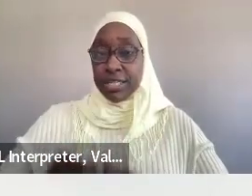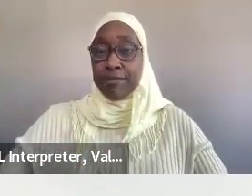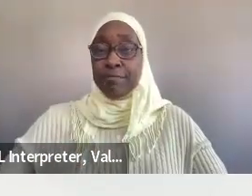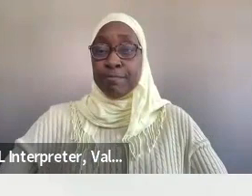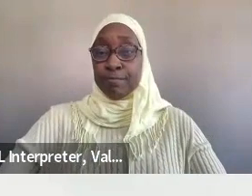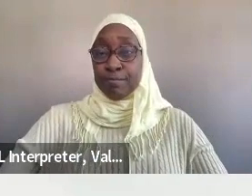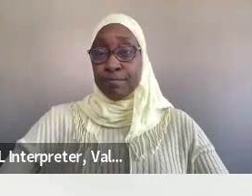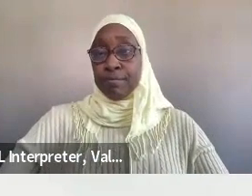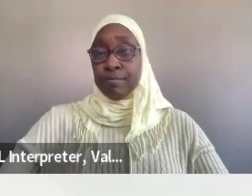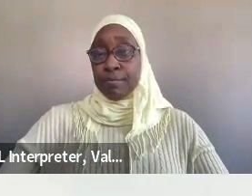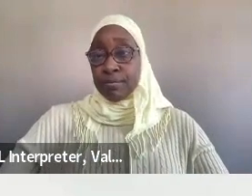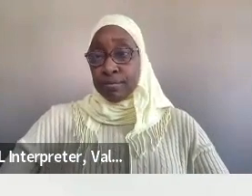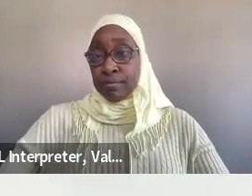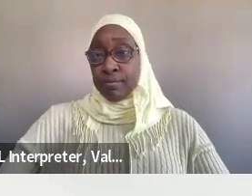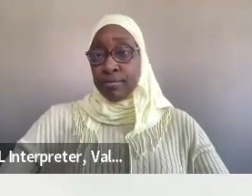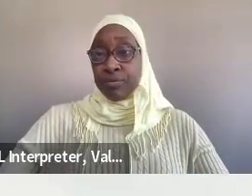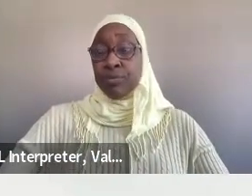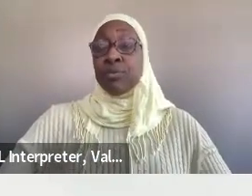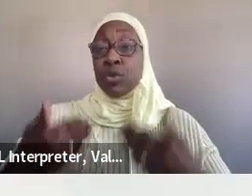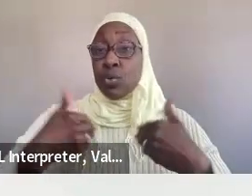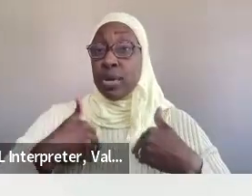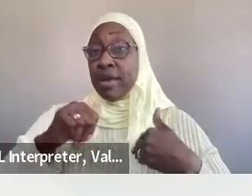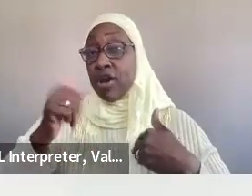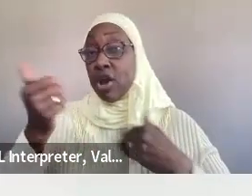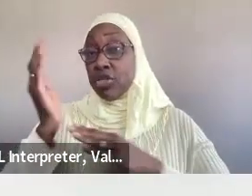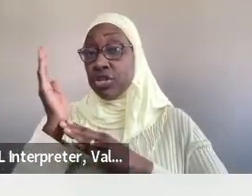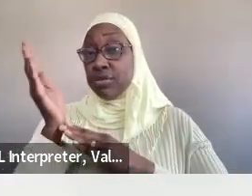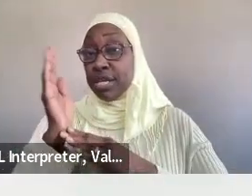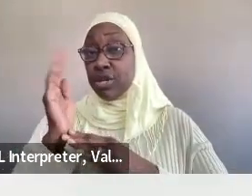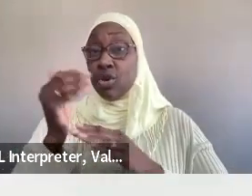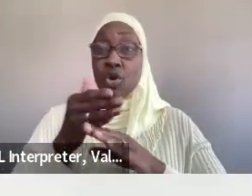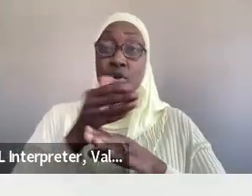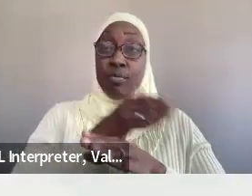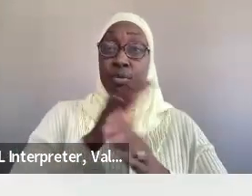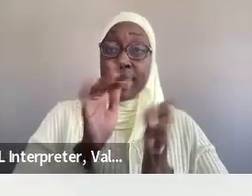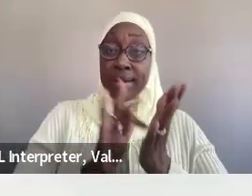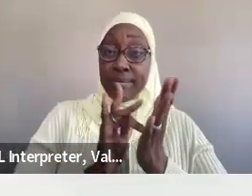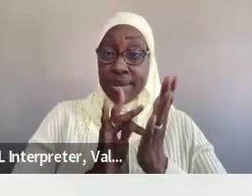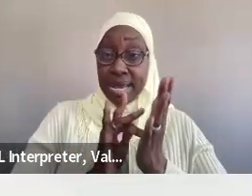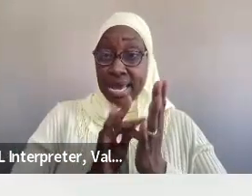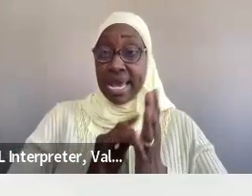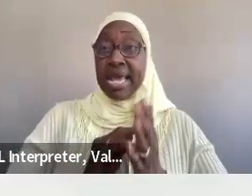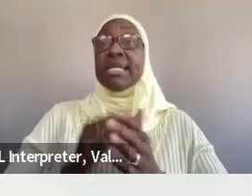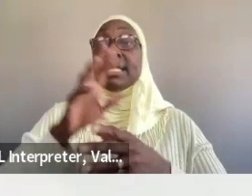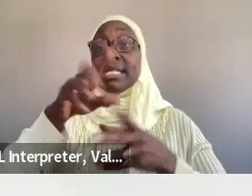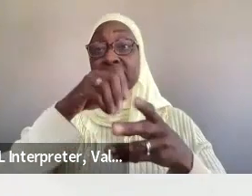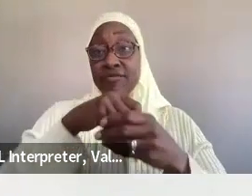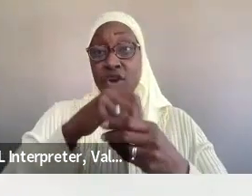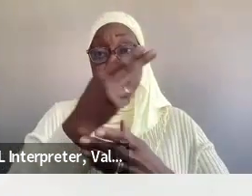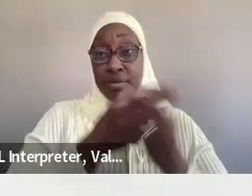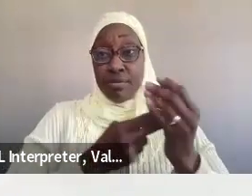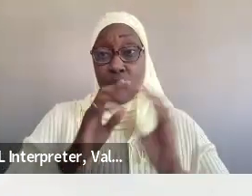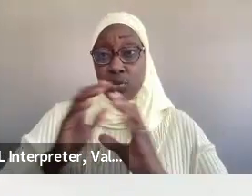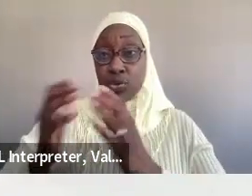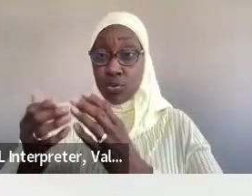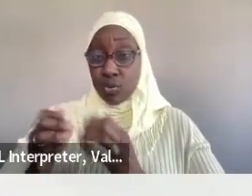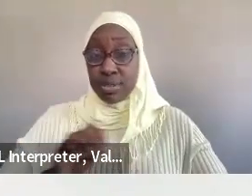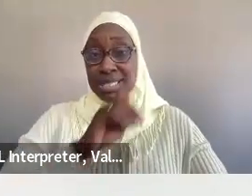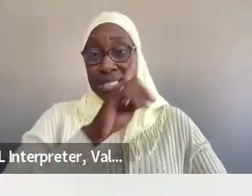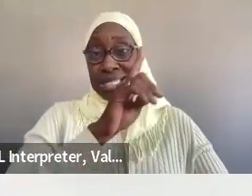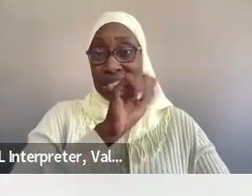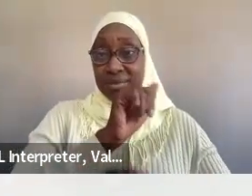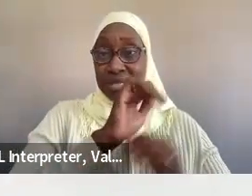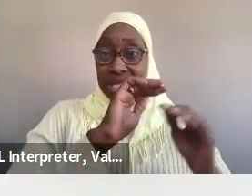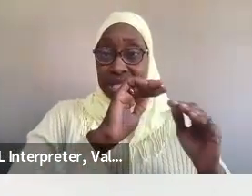society on the pre-med track. She is part of both DJAB and DJAF as the executive board member